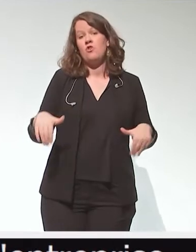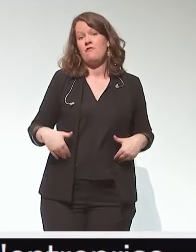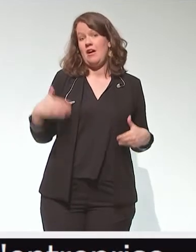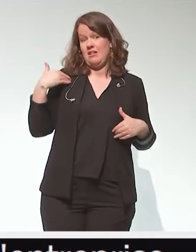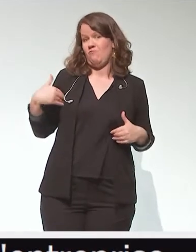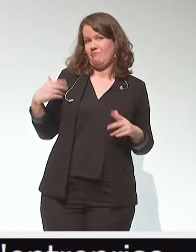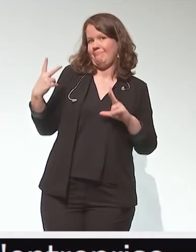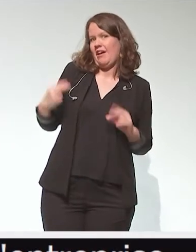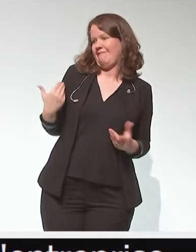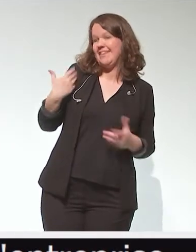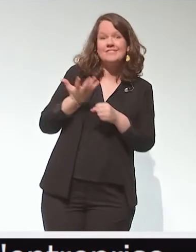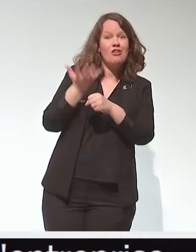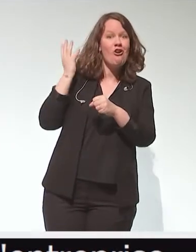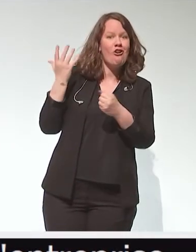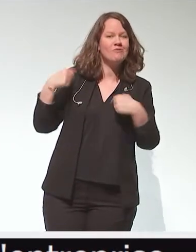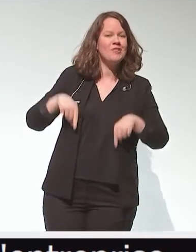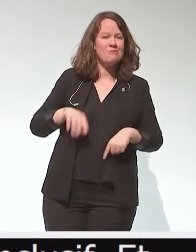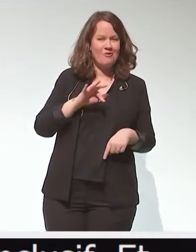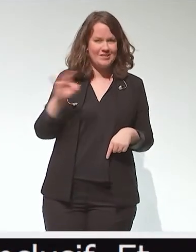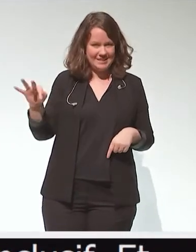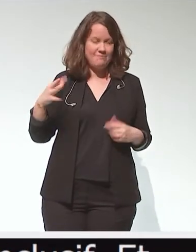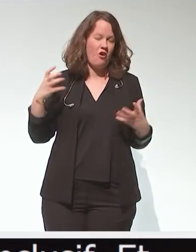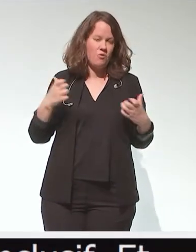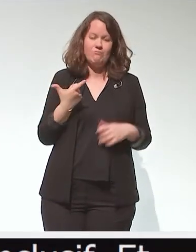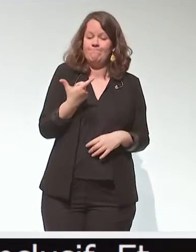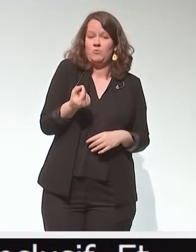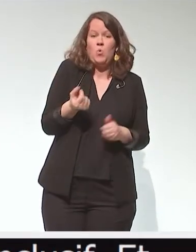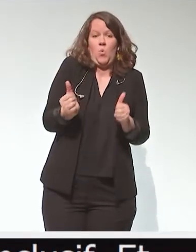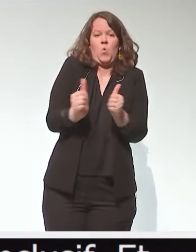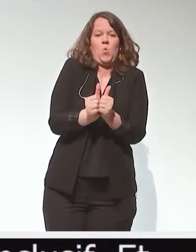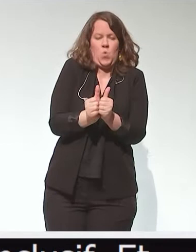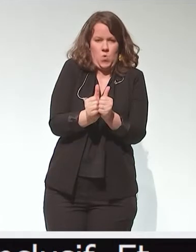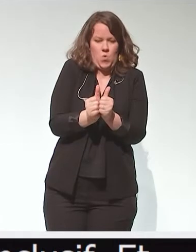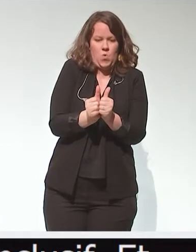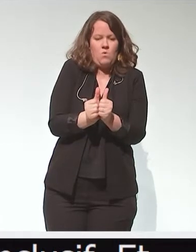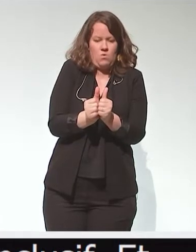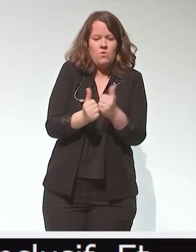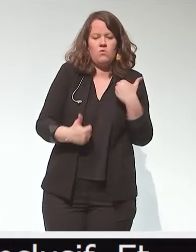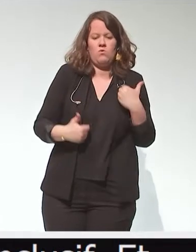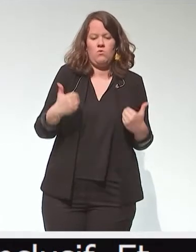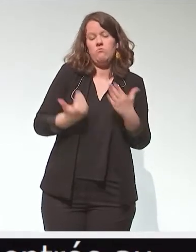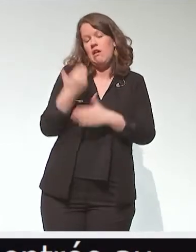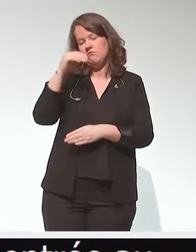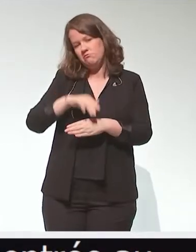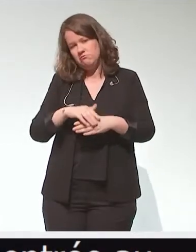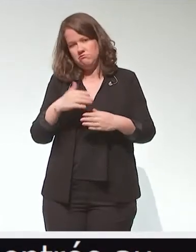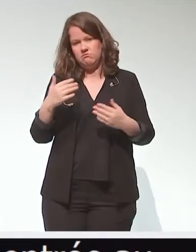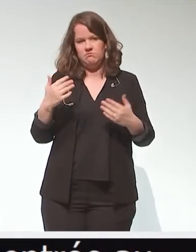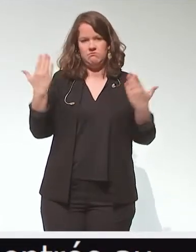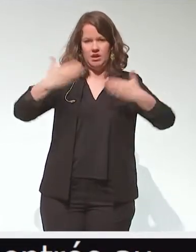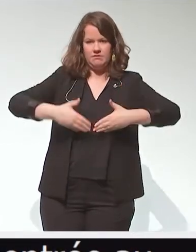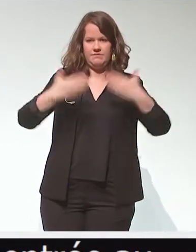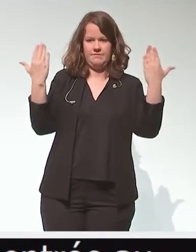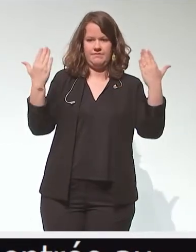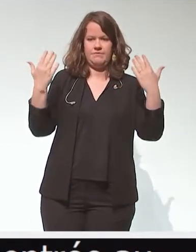is so dear to my heart ever since I took office 5 years ago, the Duo Day. Duo Day is an Irish initiative, isn't it?